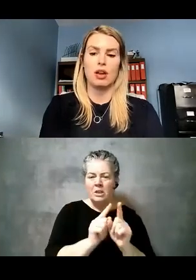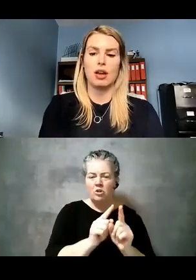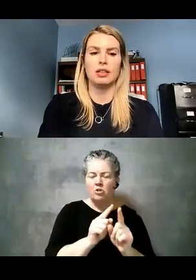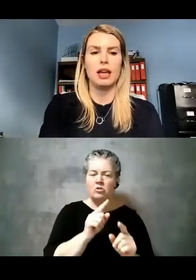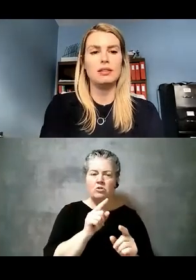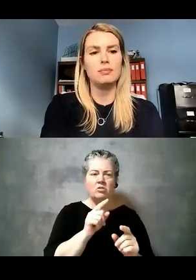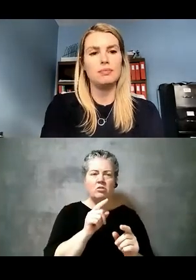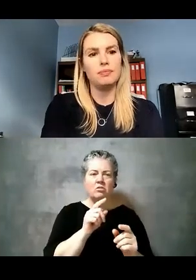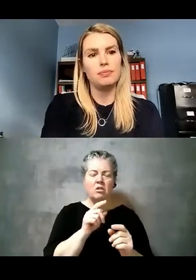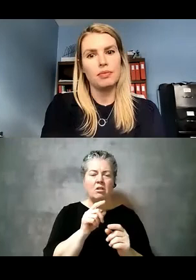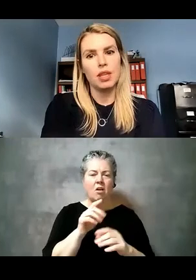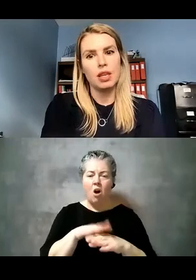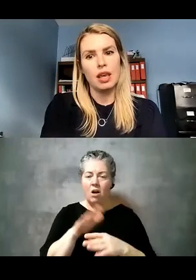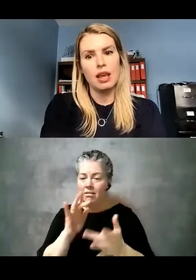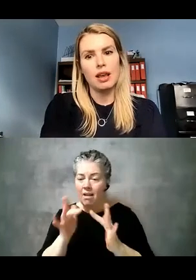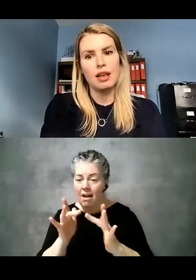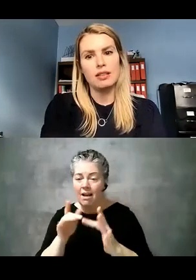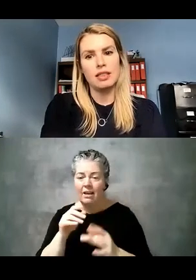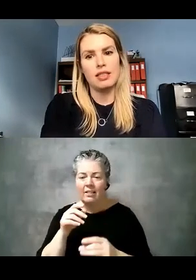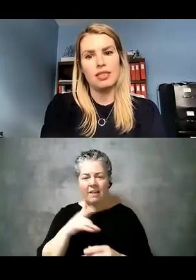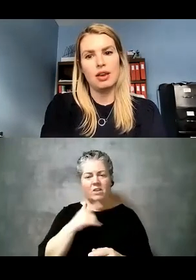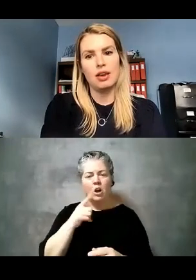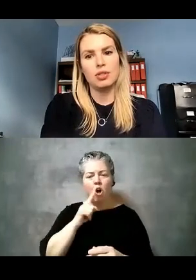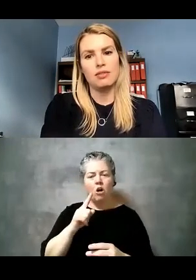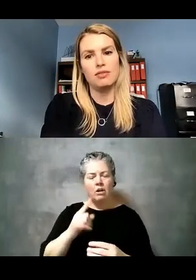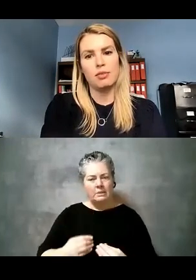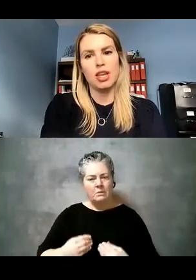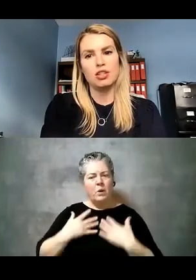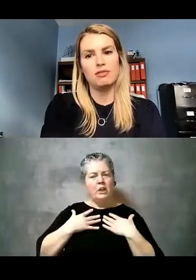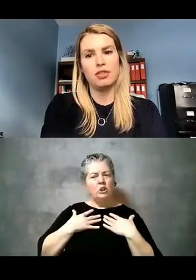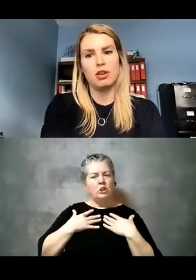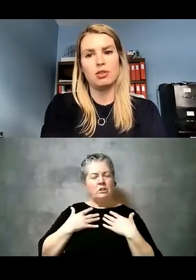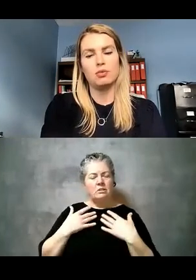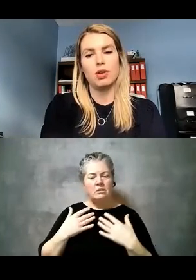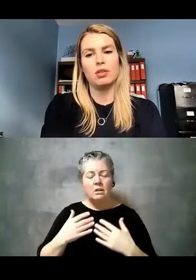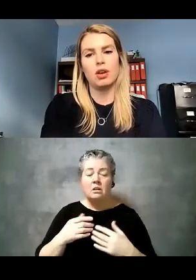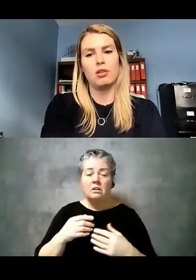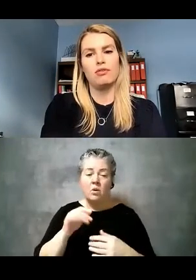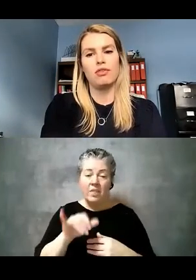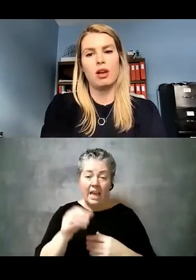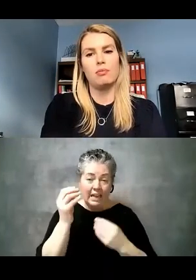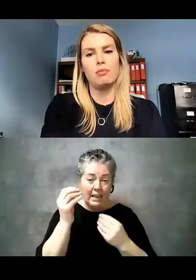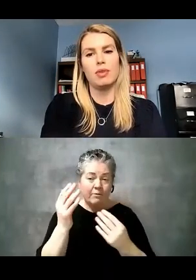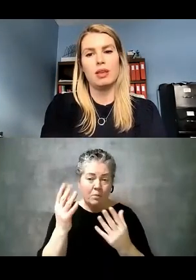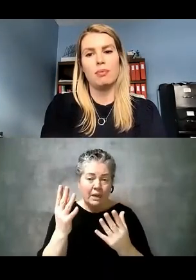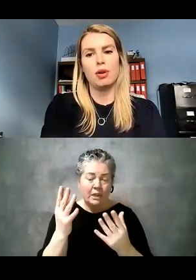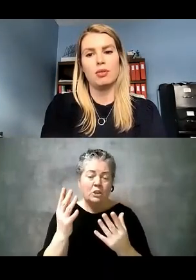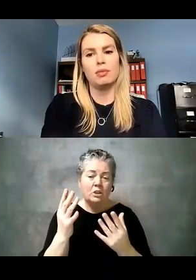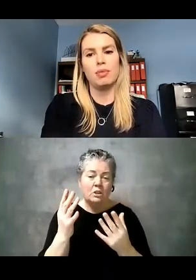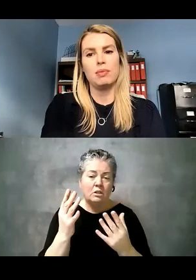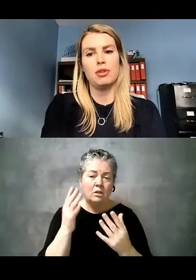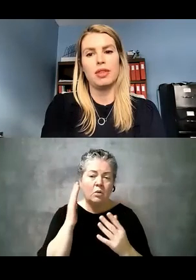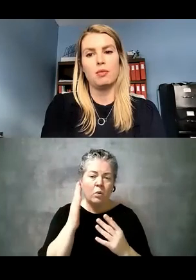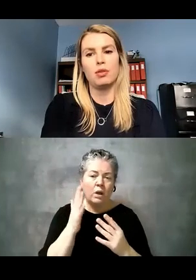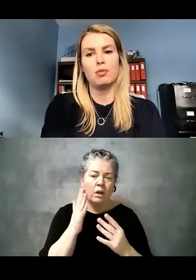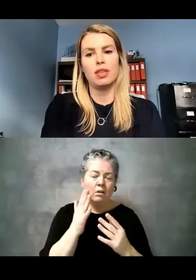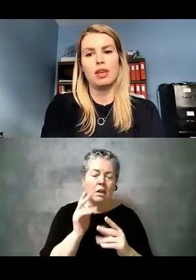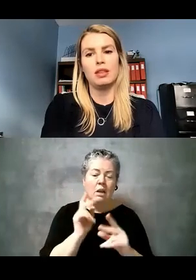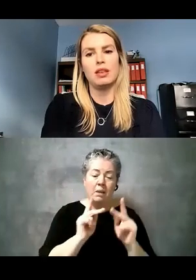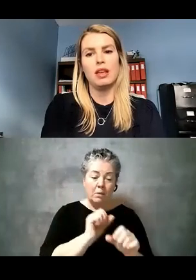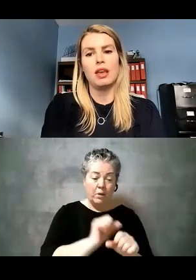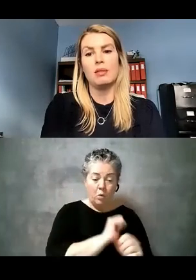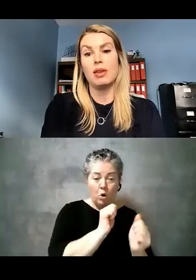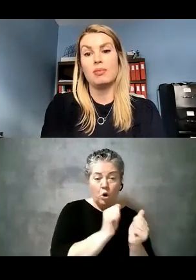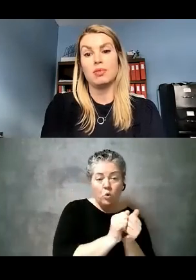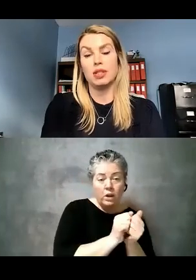inspirational online. And that those information flows will go from both people they work